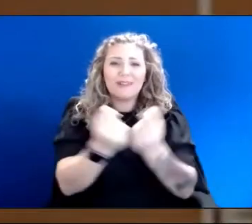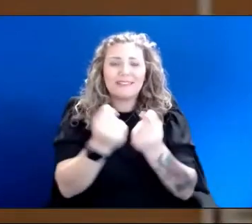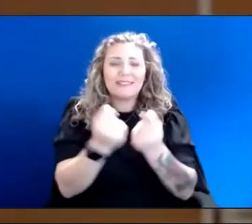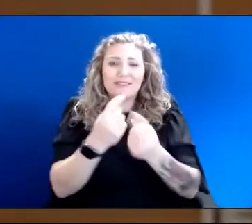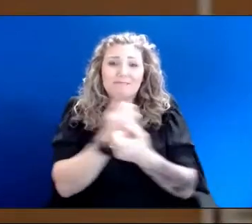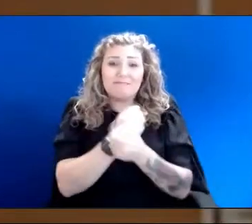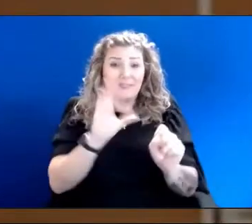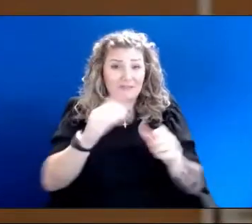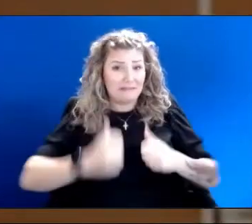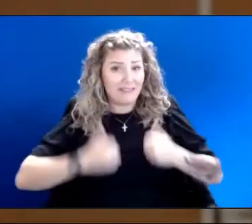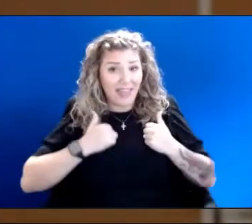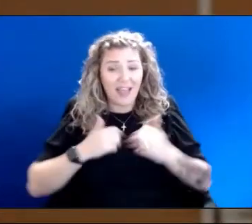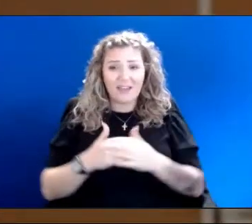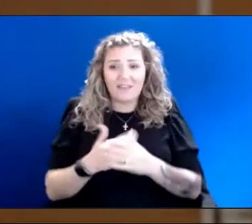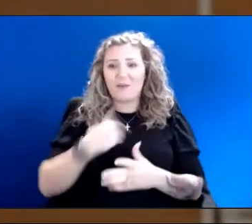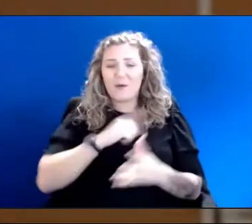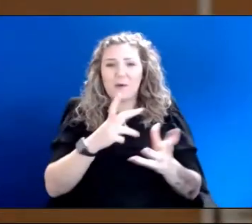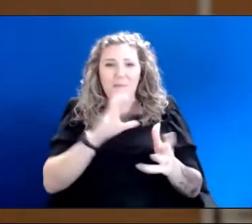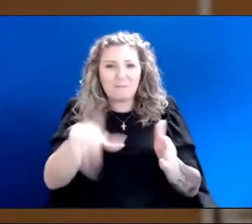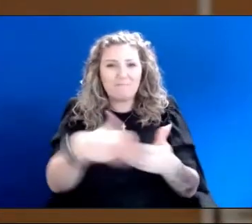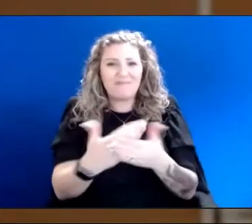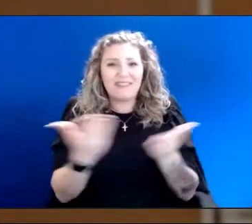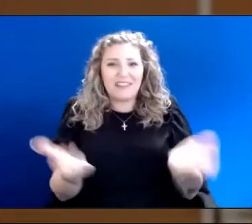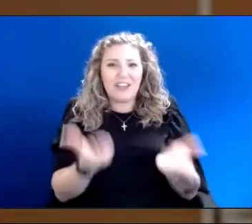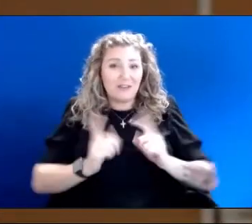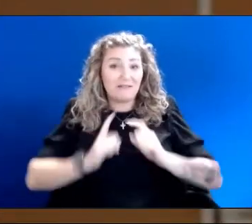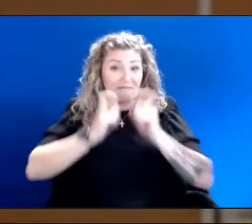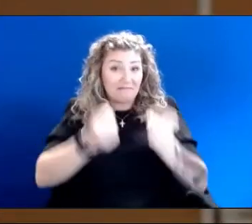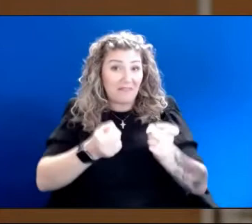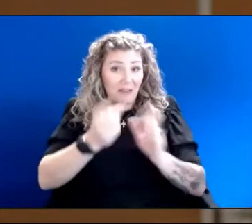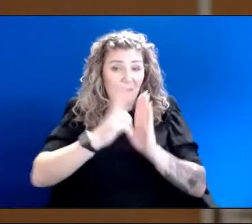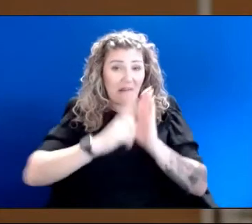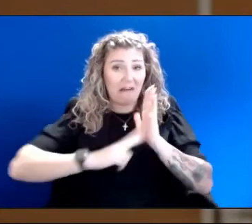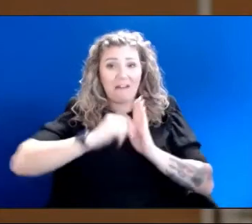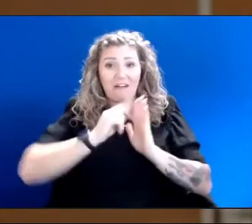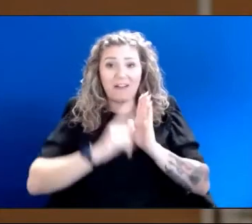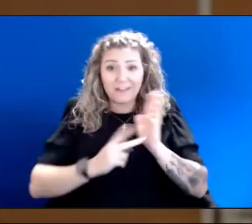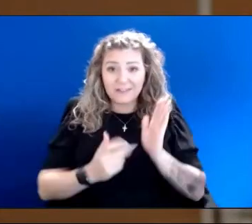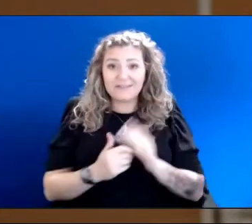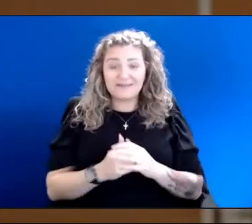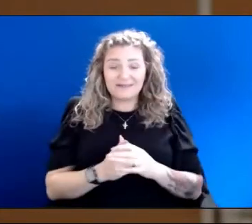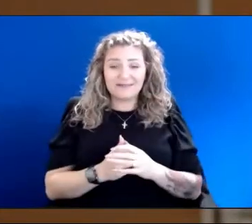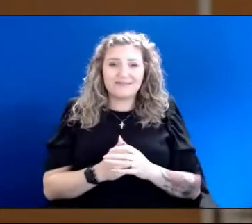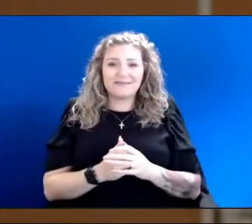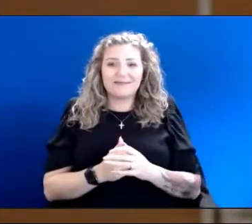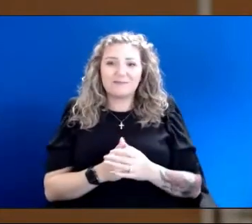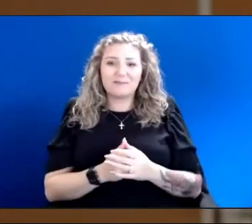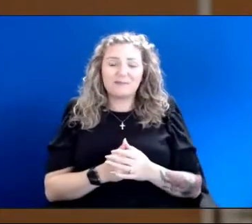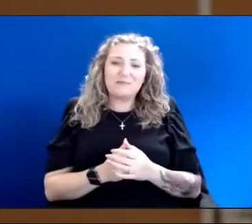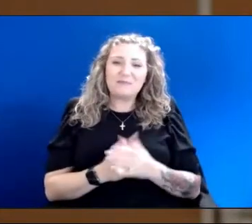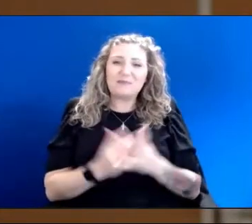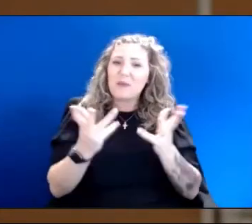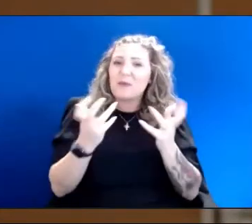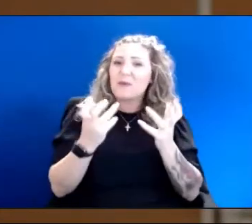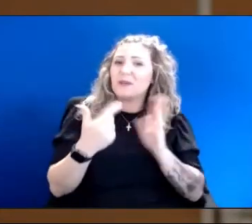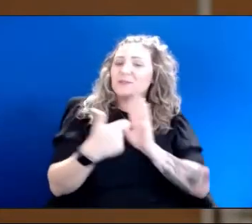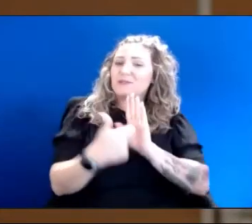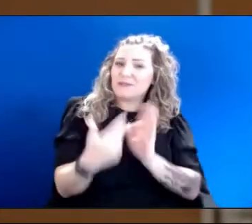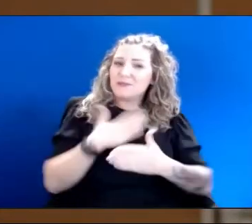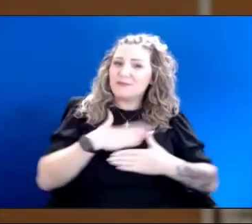We wanted to come today to present a piece of art so that we could show our appreciation